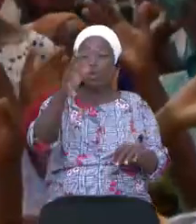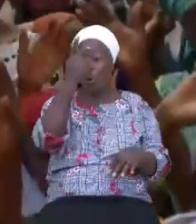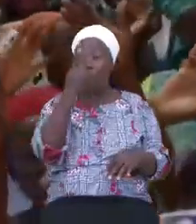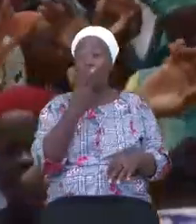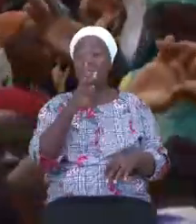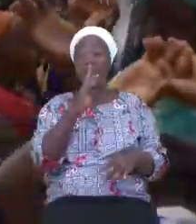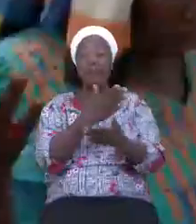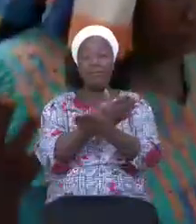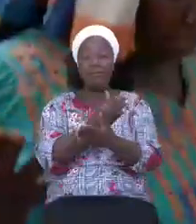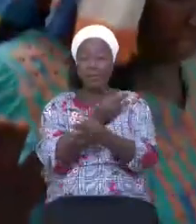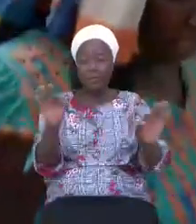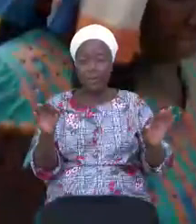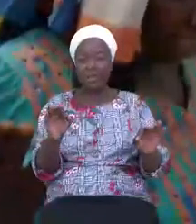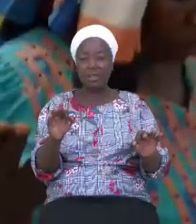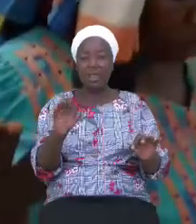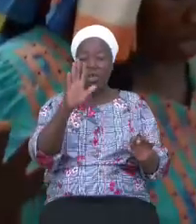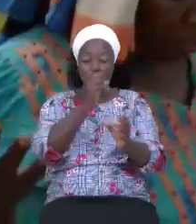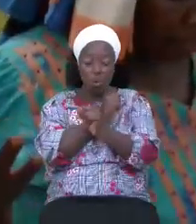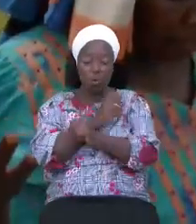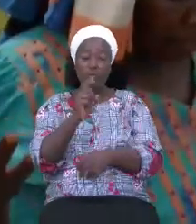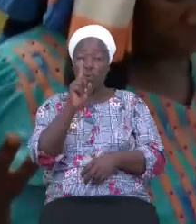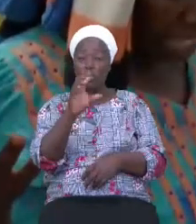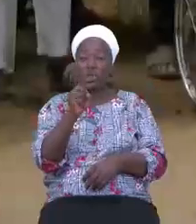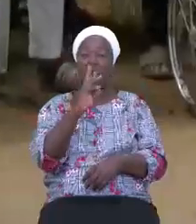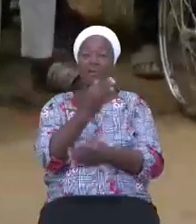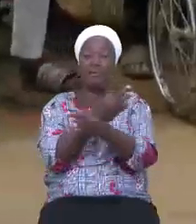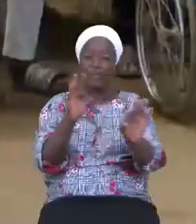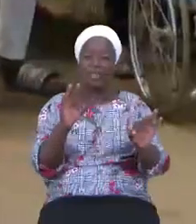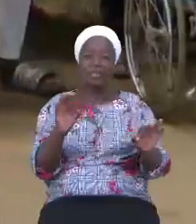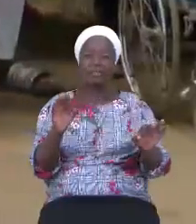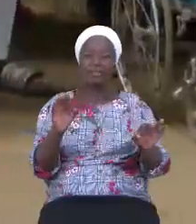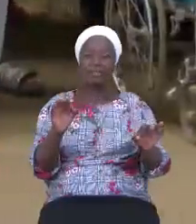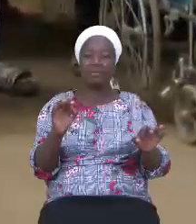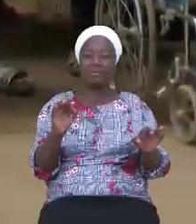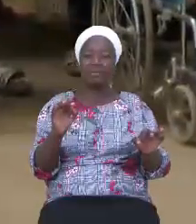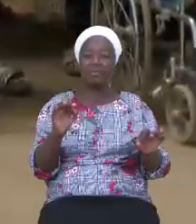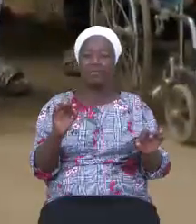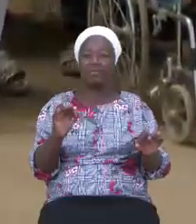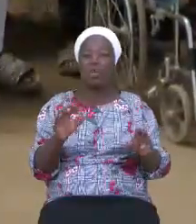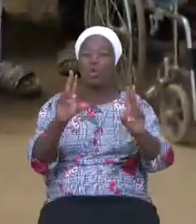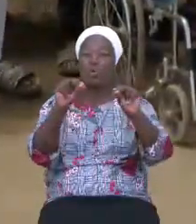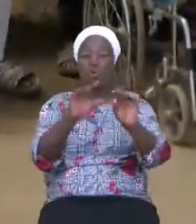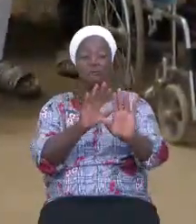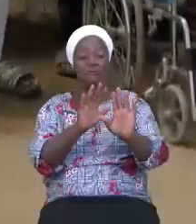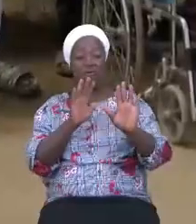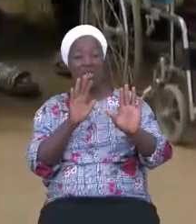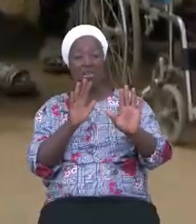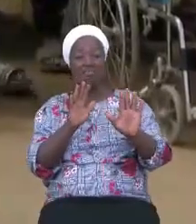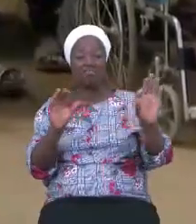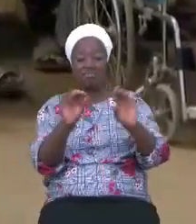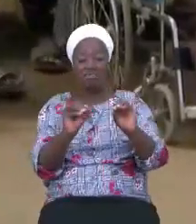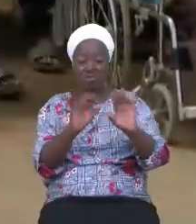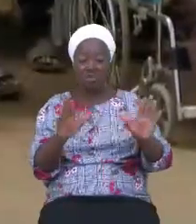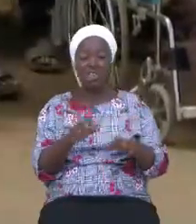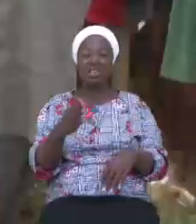are free. Amen. Your loved ones are free. Amen. No fear, nothing